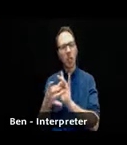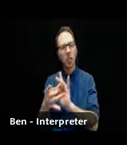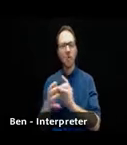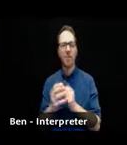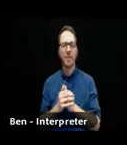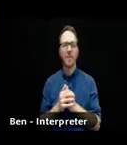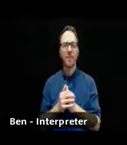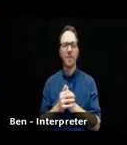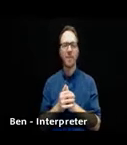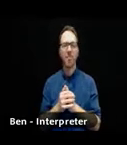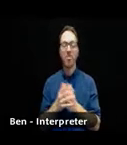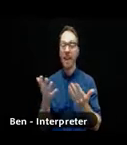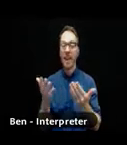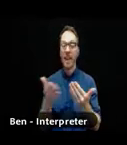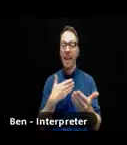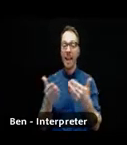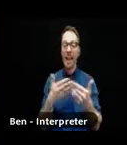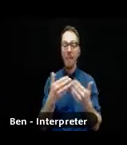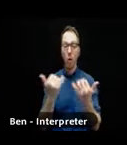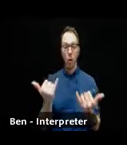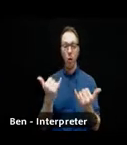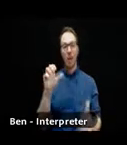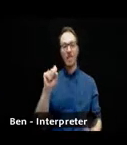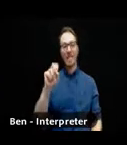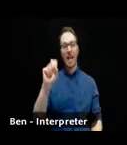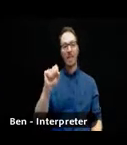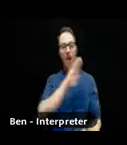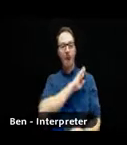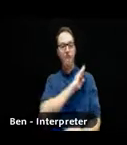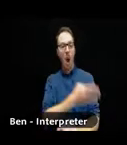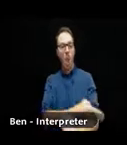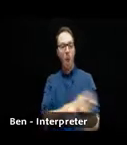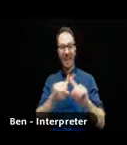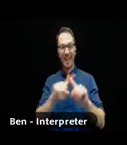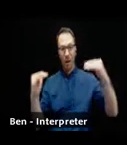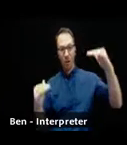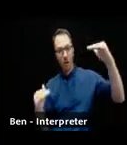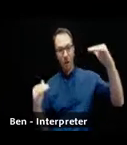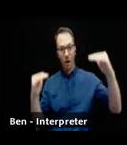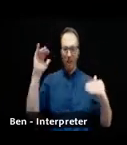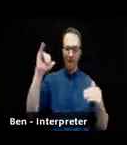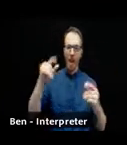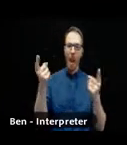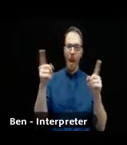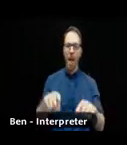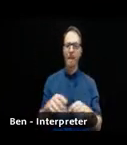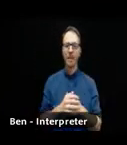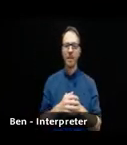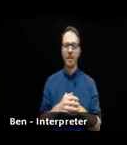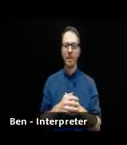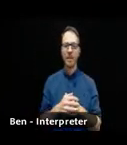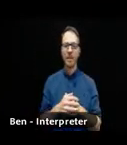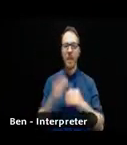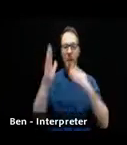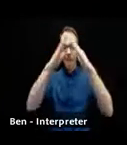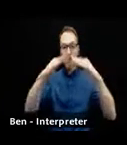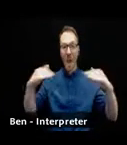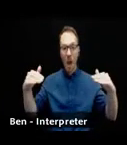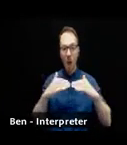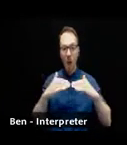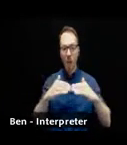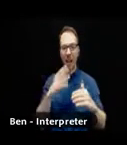even under the current state of power differential, which necessarily occurs. The patriarchy is over and racism